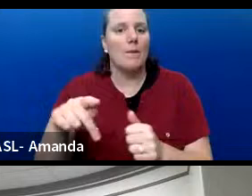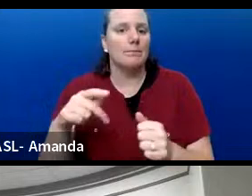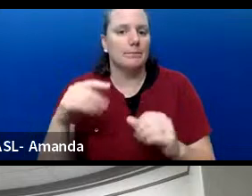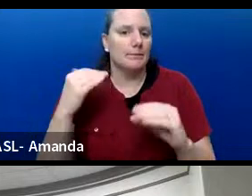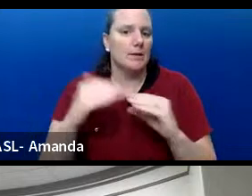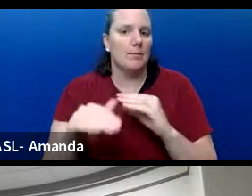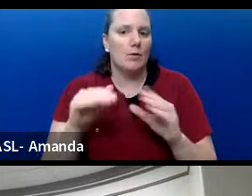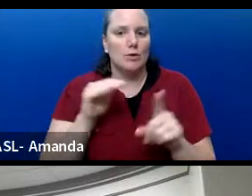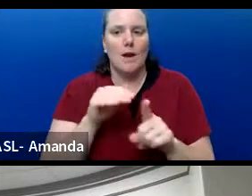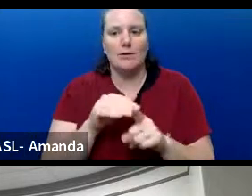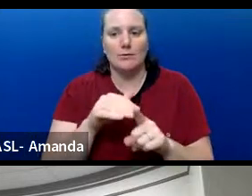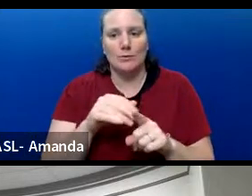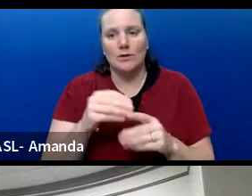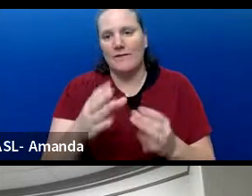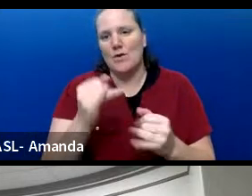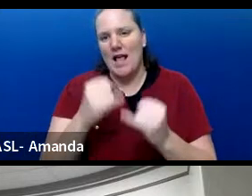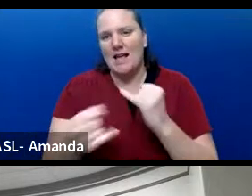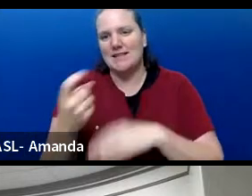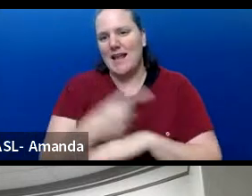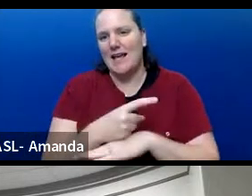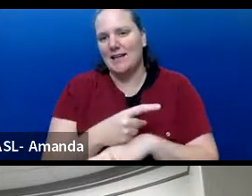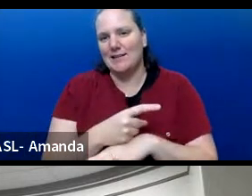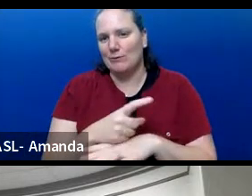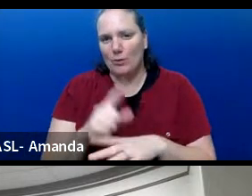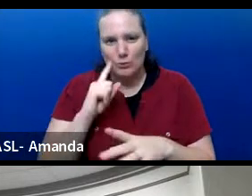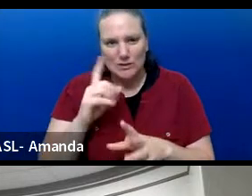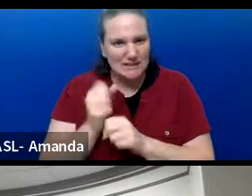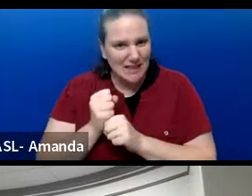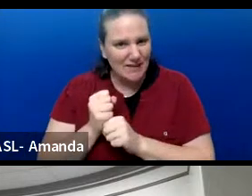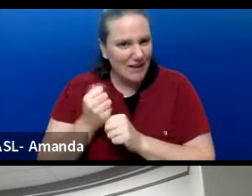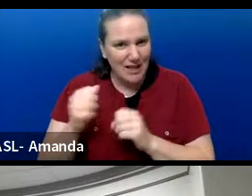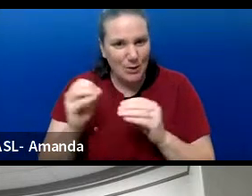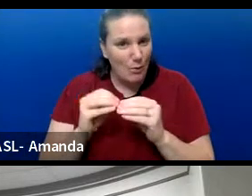and we'll give you an end date for when we'll be able to receive any more feedback.